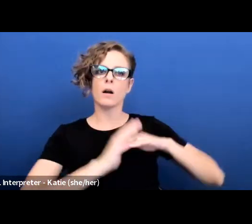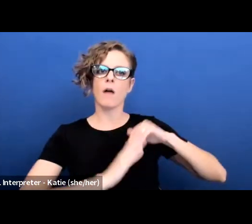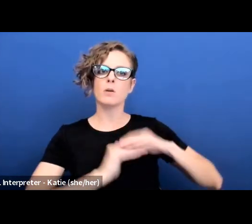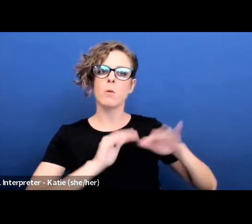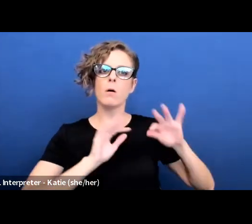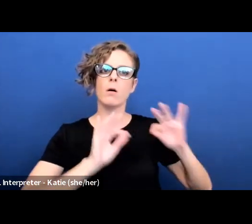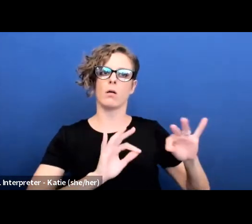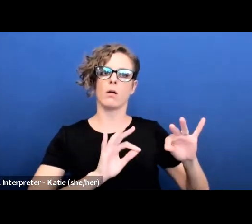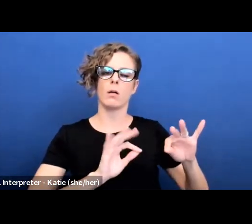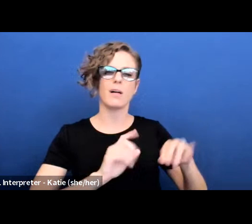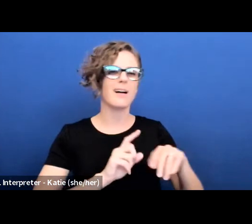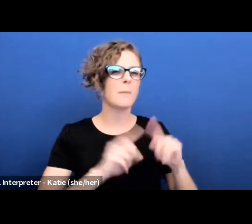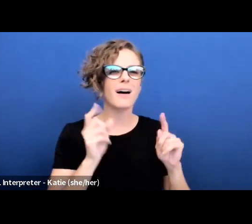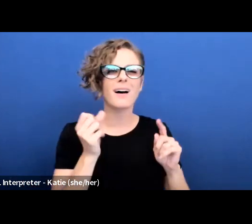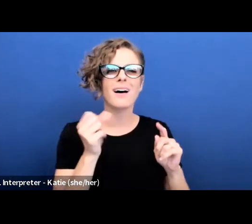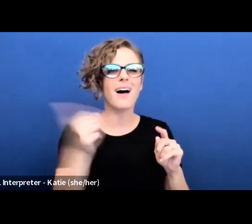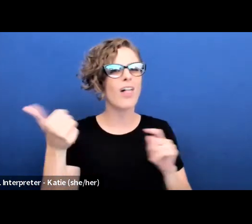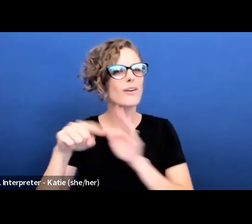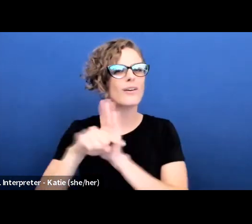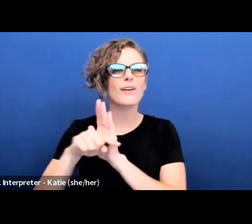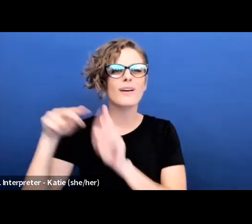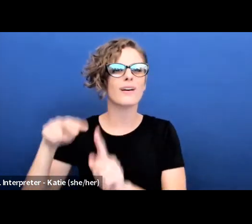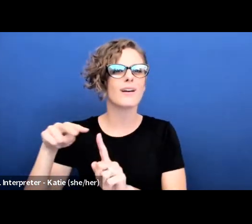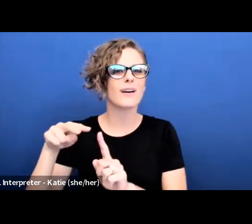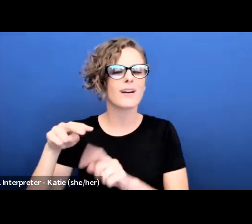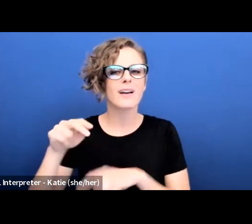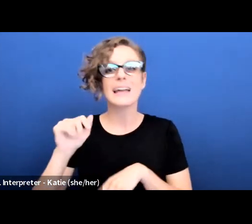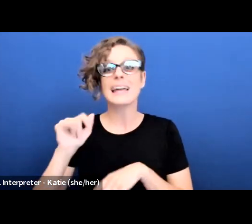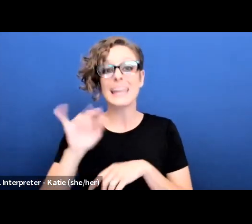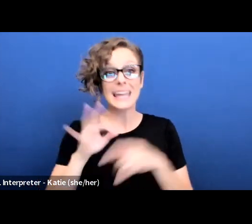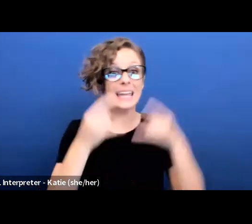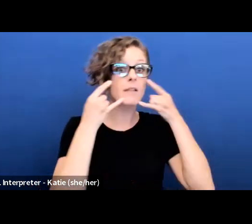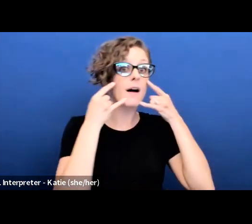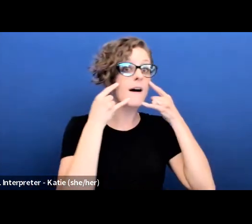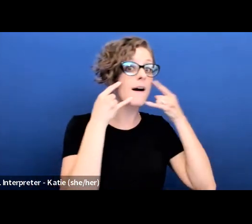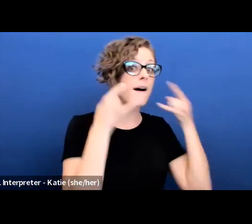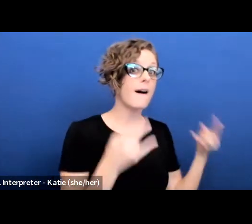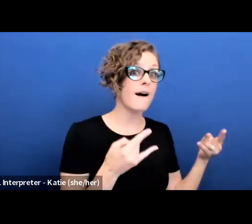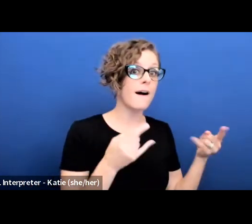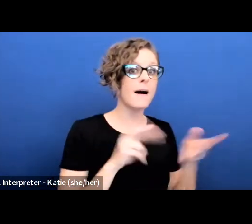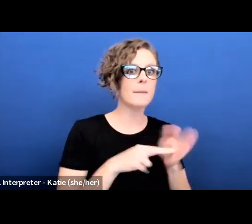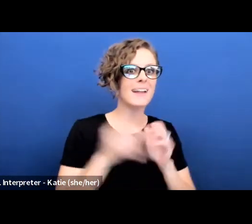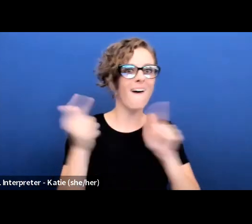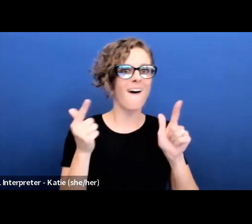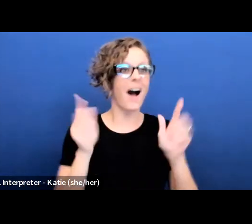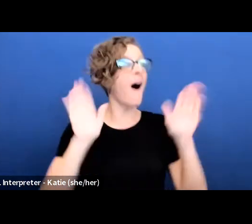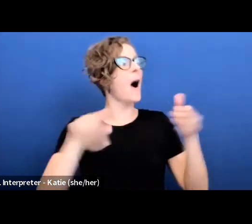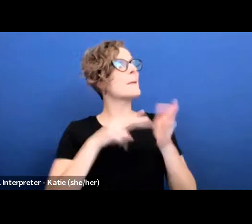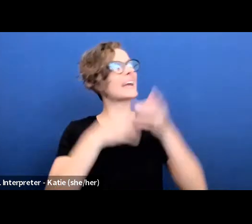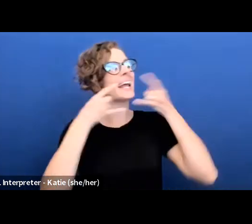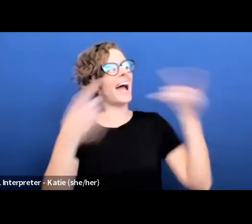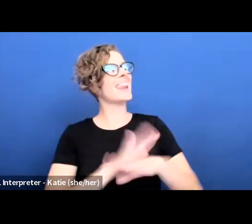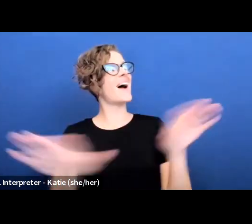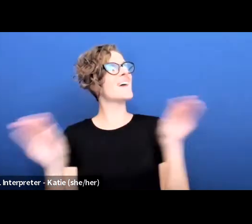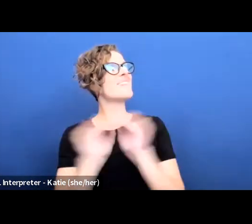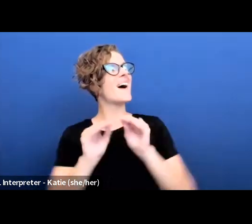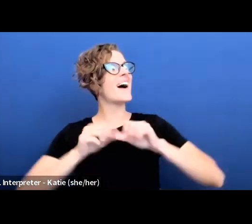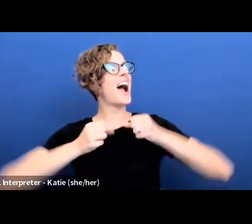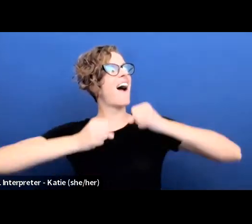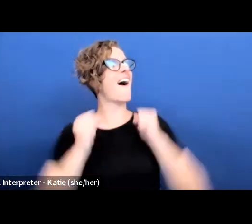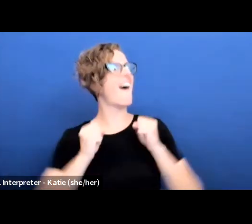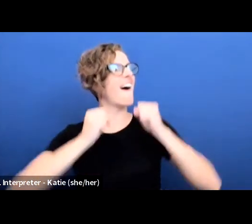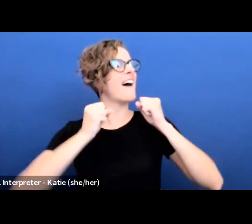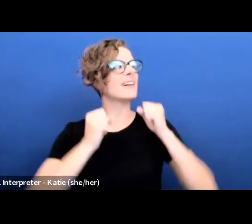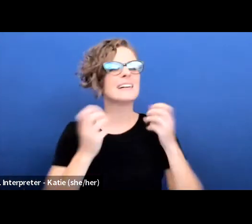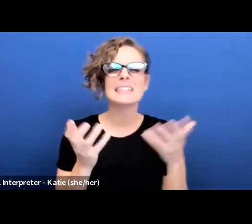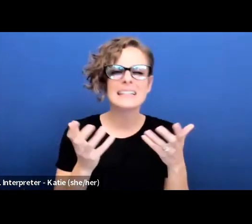sword of what others have said, is that, well, then when you have to inevitably lift it, then are people going to just assume, okay, I don't need to mask anymore? And so really should the message be, you